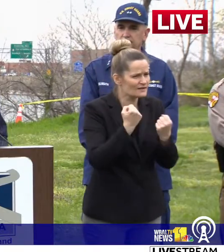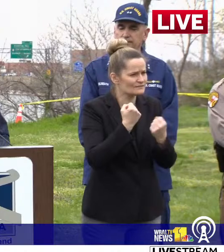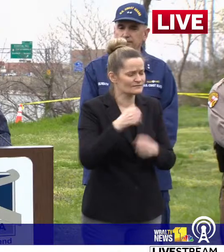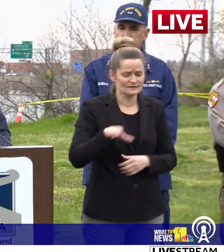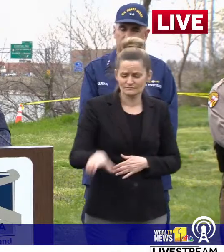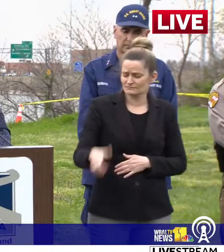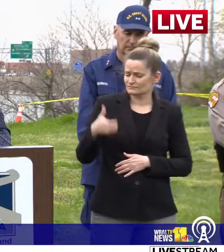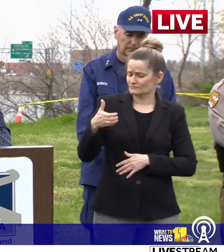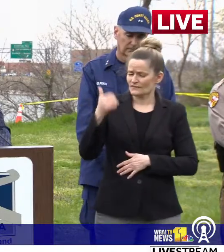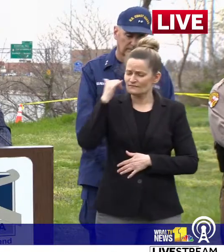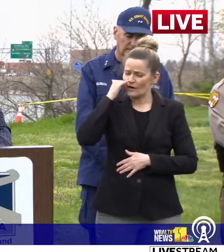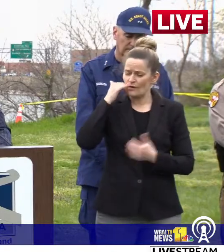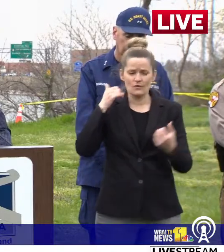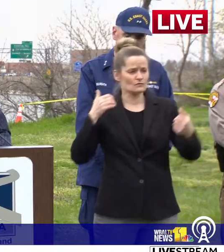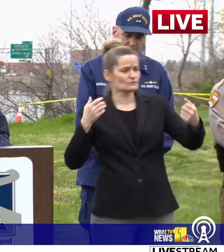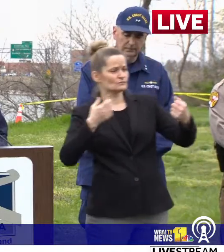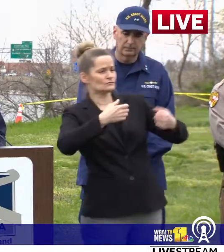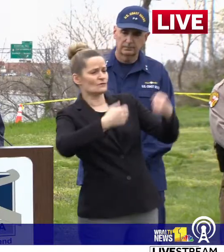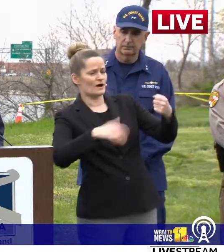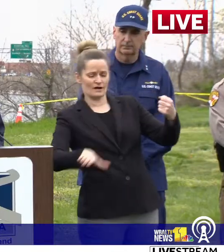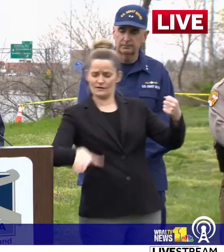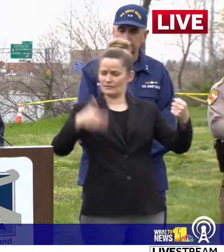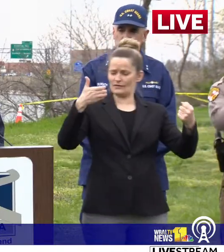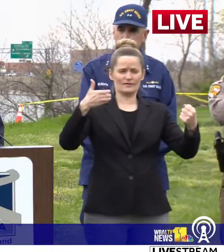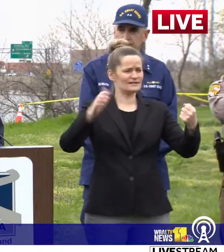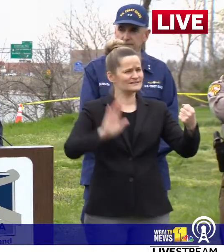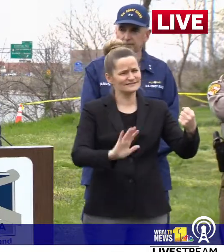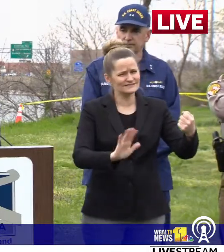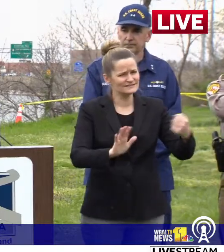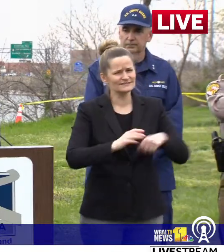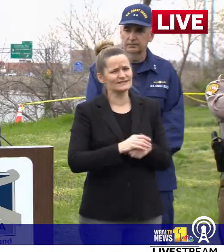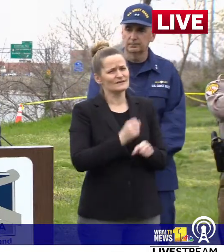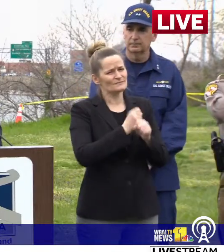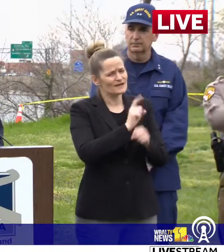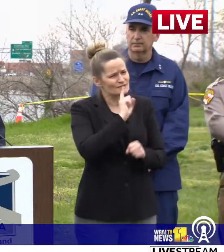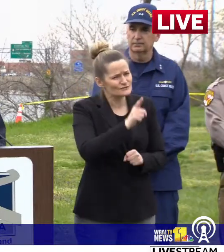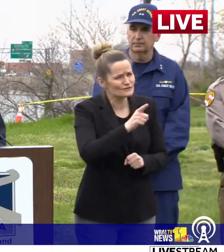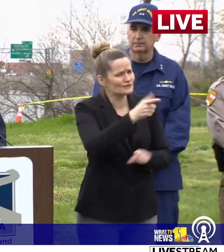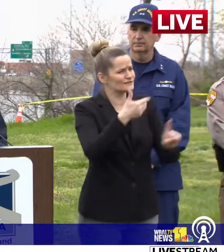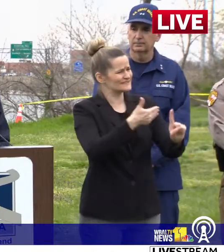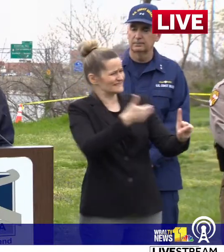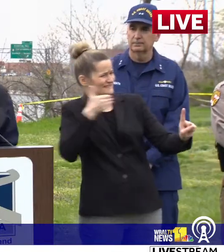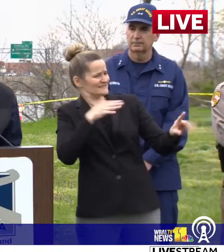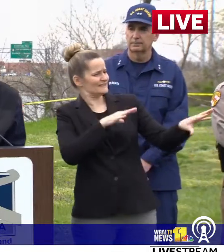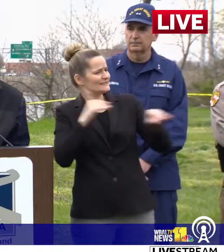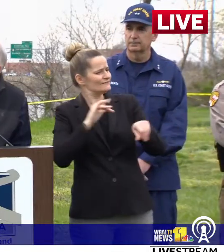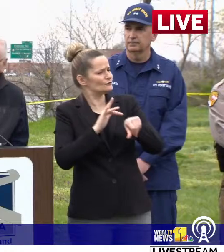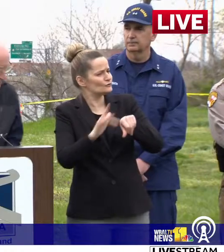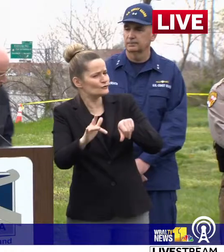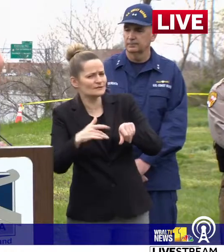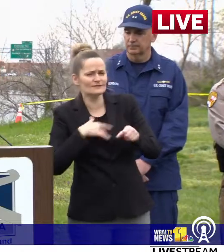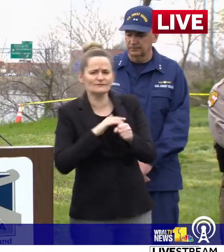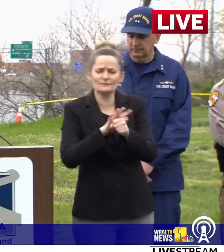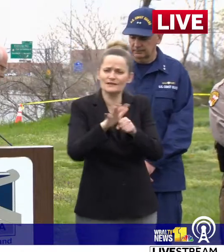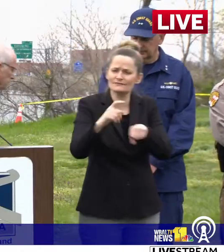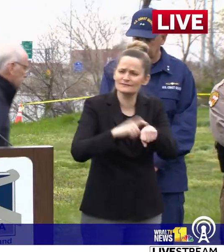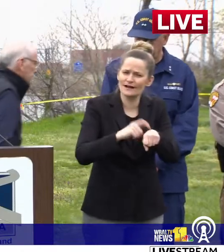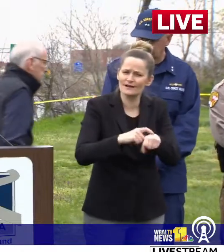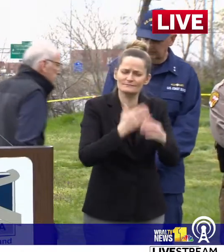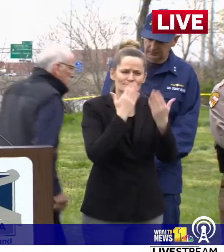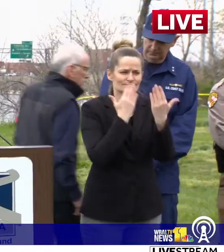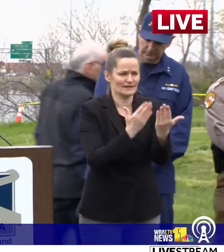time to reach your destination. Your family is counting on you to return safely. Thank you, and Mayor Scott.